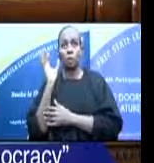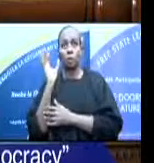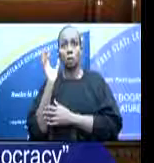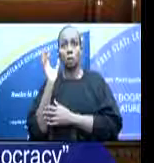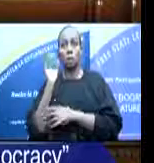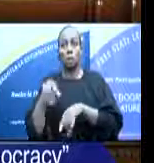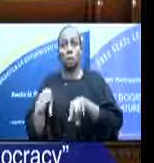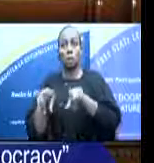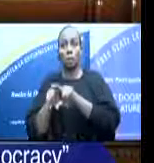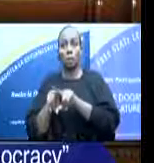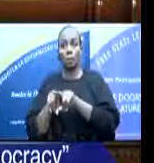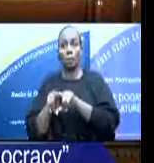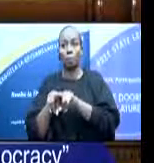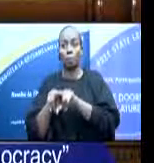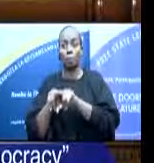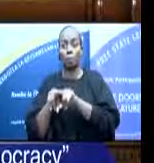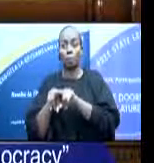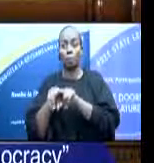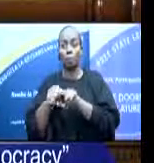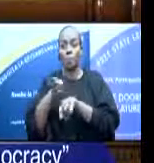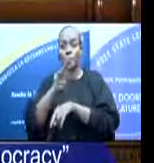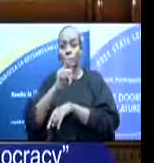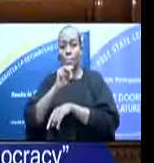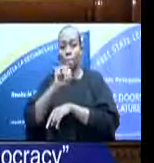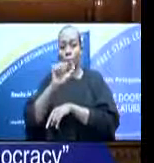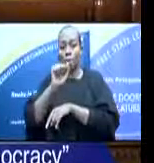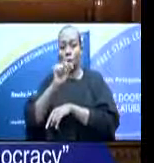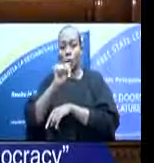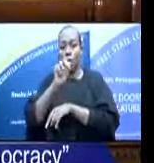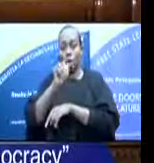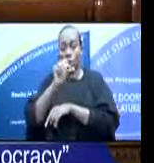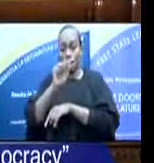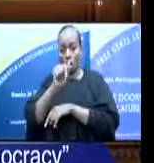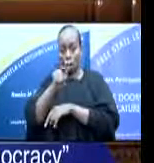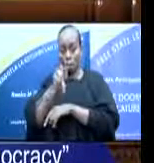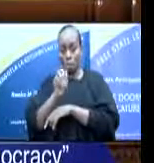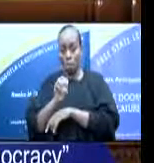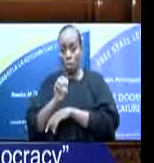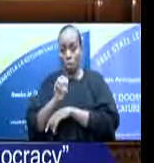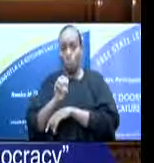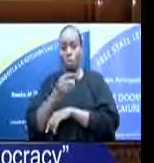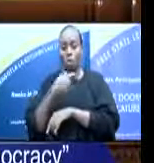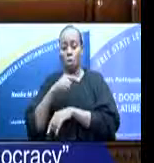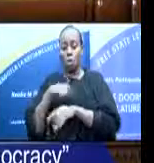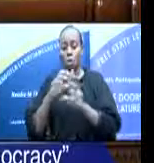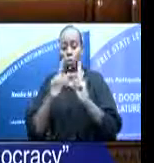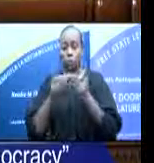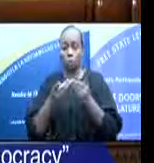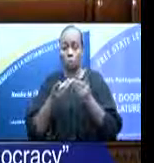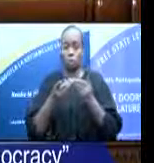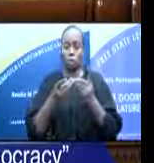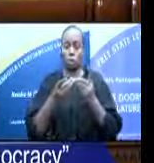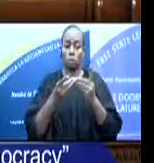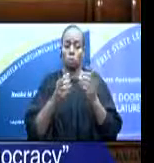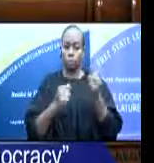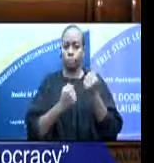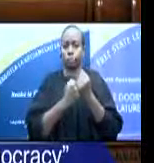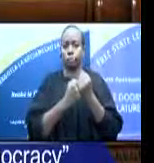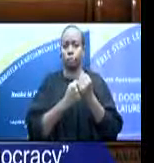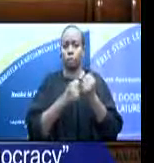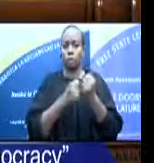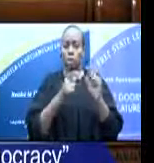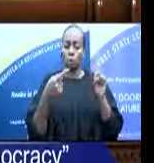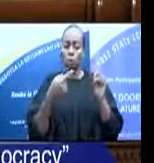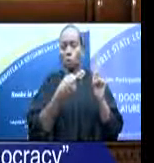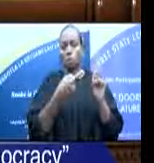Manapo campus around nursing campus. Madam Speaker, this department will also be completing